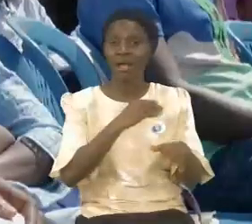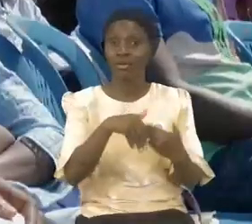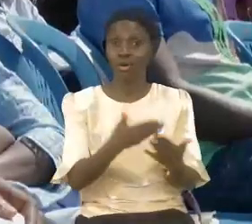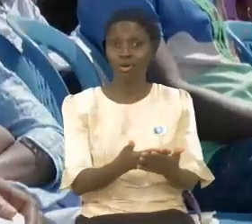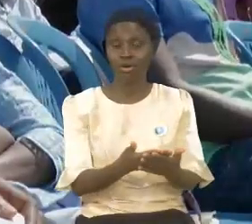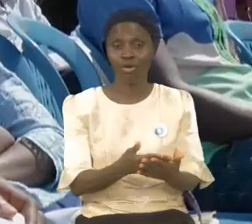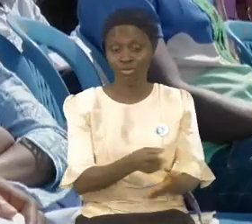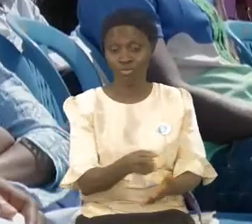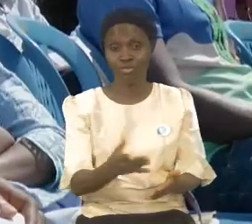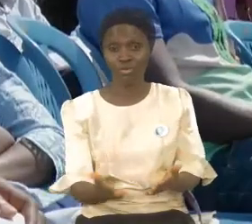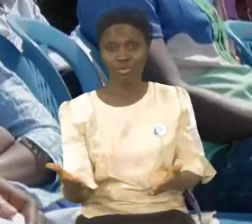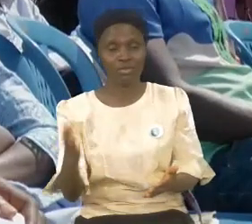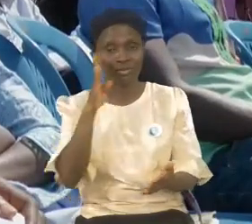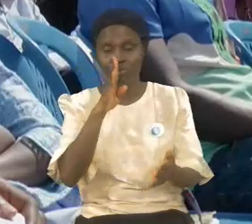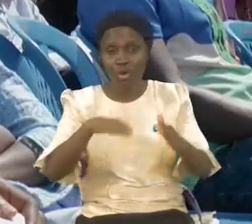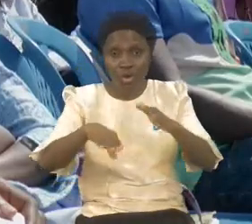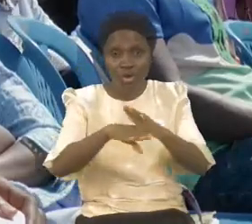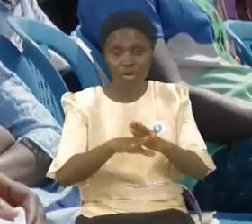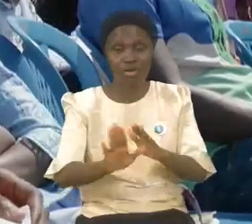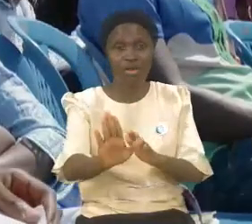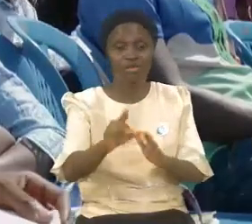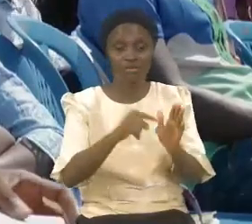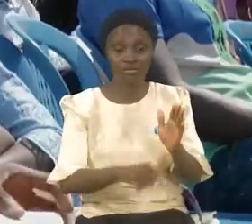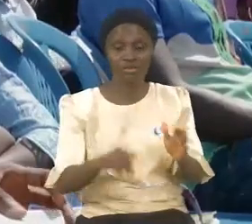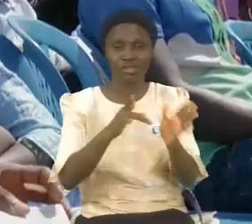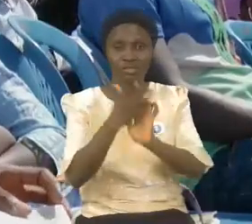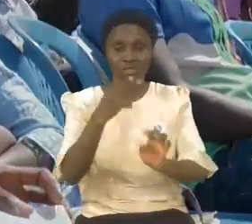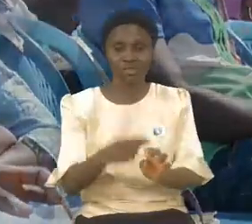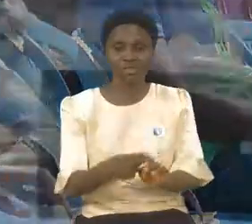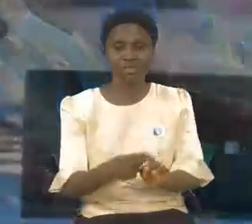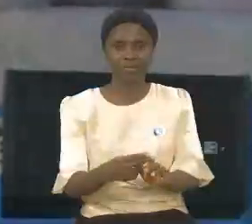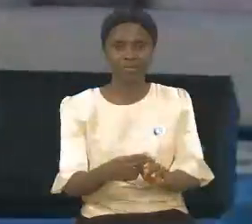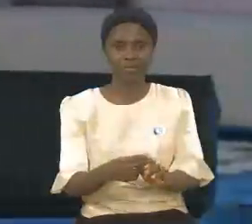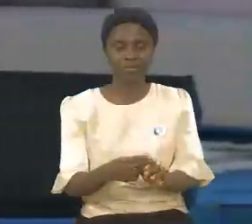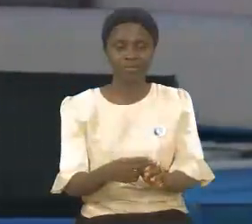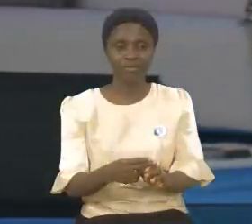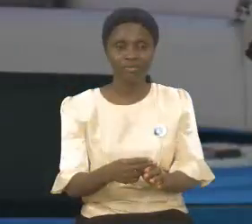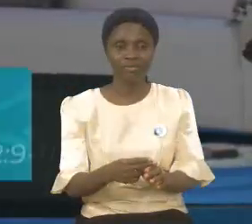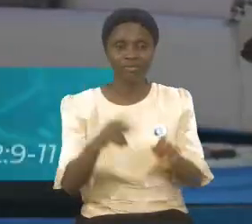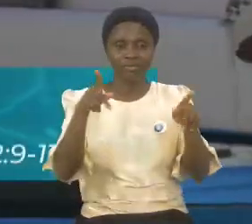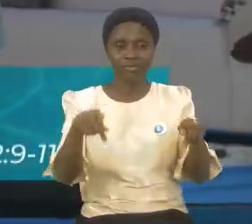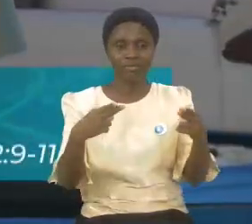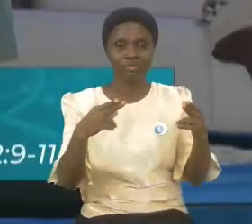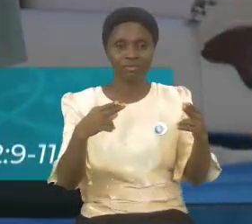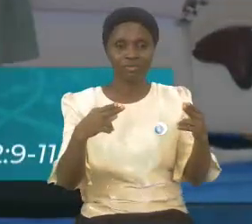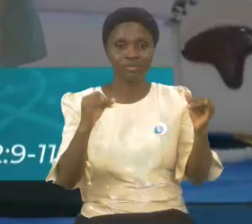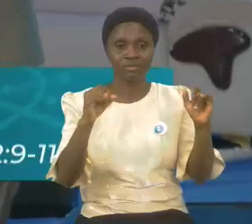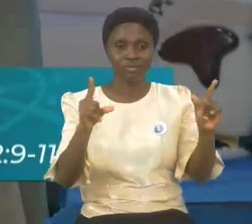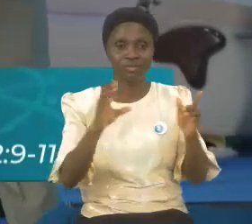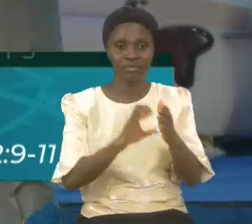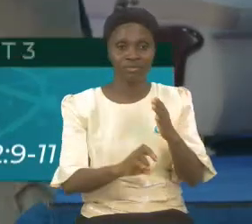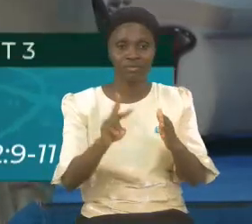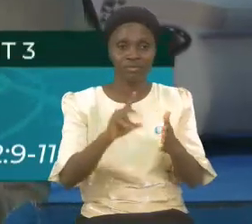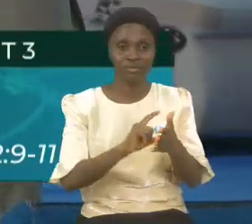Jesus' name. Because we're told in Philippians chapter 2, and I'm reading from verse 9, Philippians chapter 2, we're looking